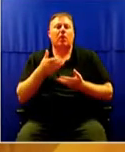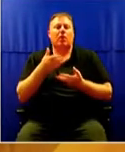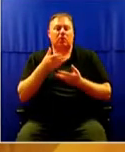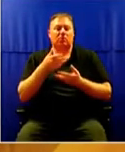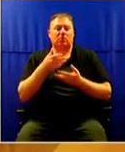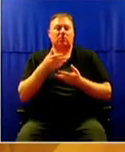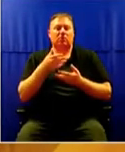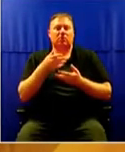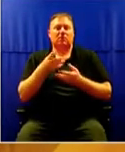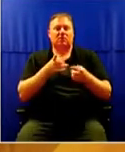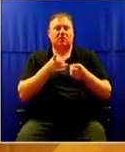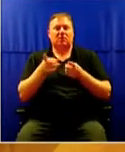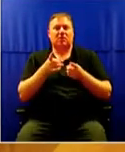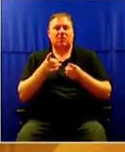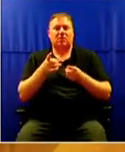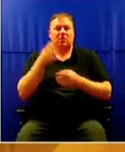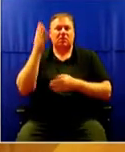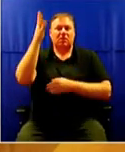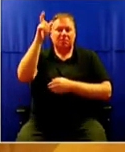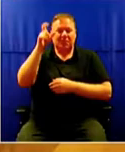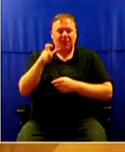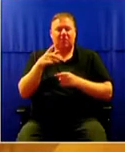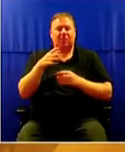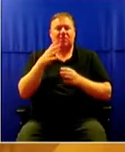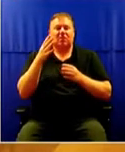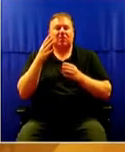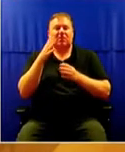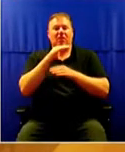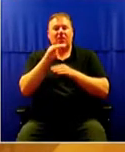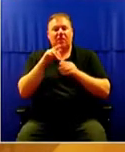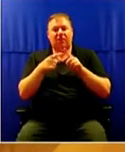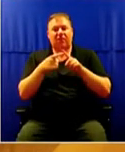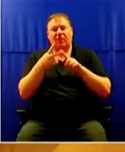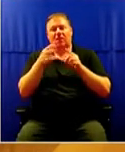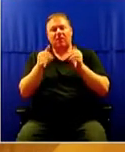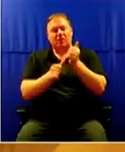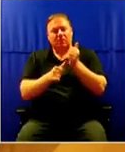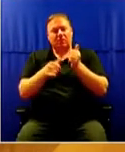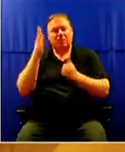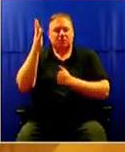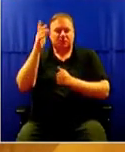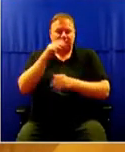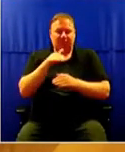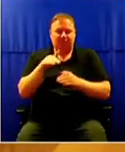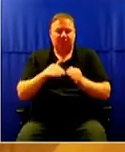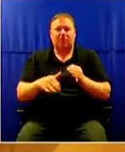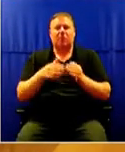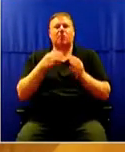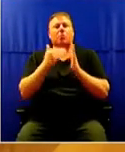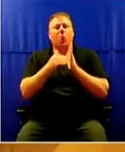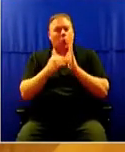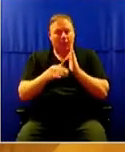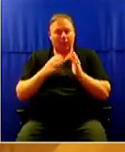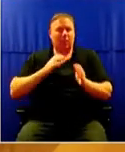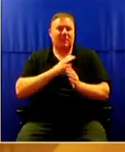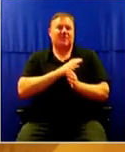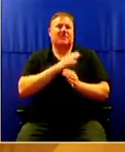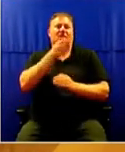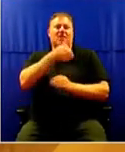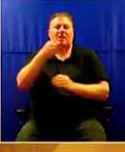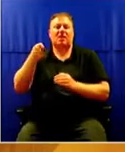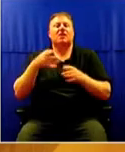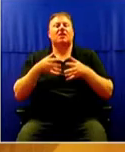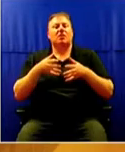with at Speaker's level, at Deputy Speaker's level, in the Programming Committee, and there's now a mechanism in place to ensure that we as